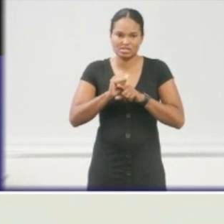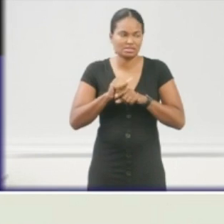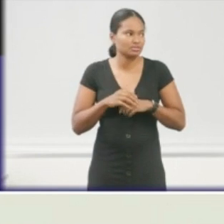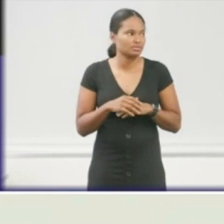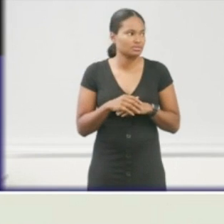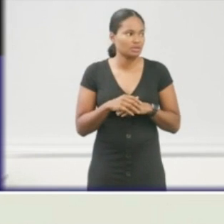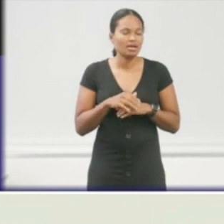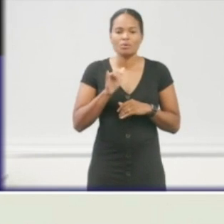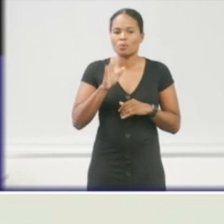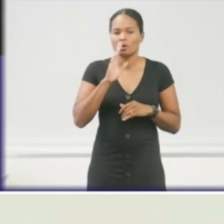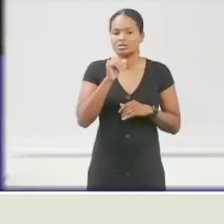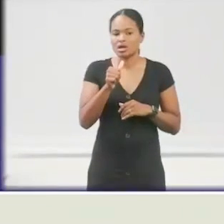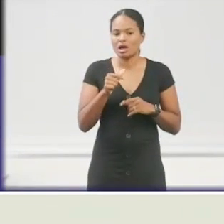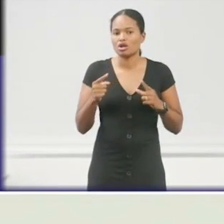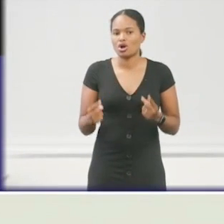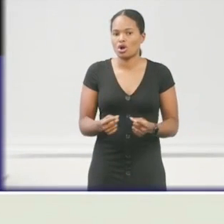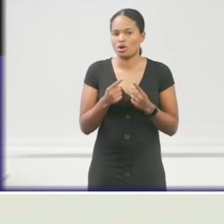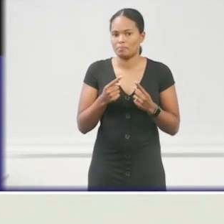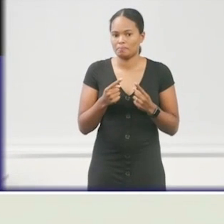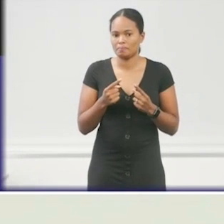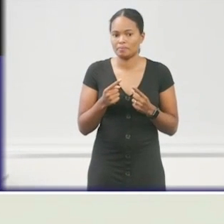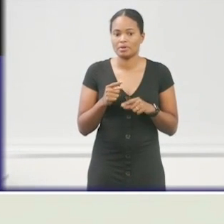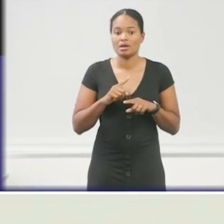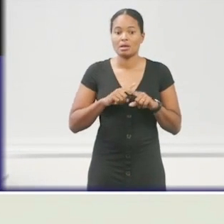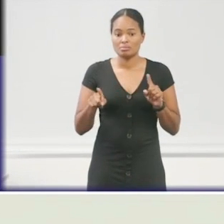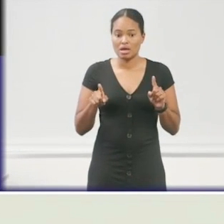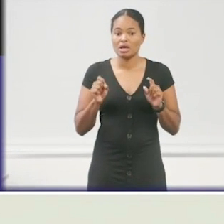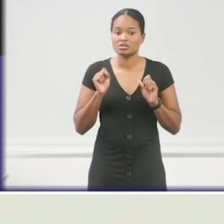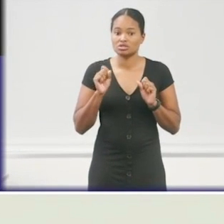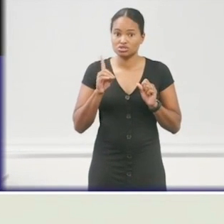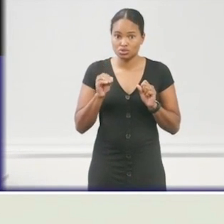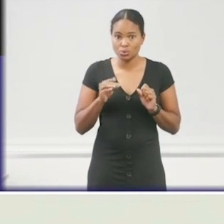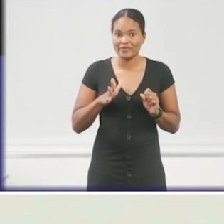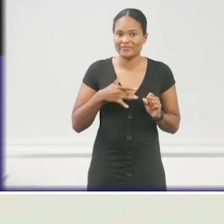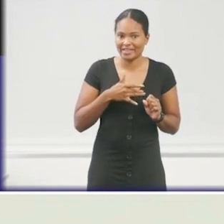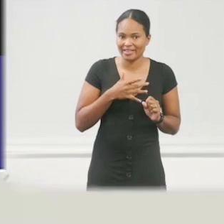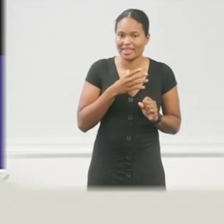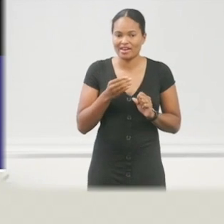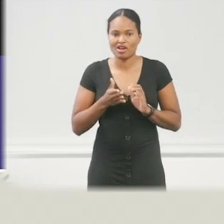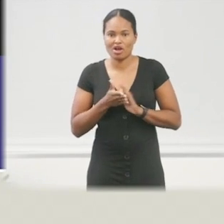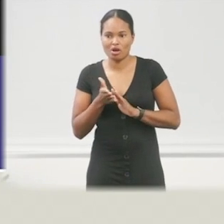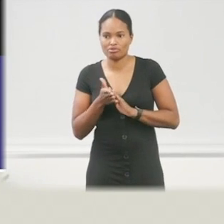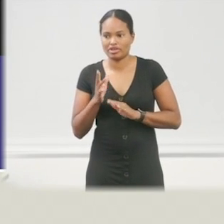incur harm. But they definitely do feel and operate the same way as the real ones.